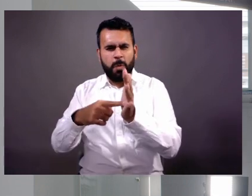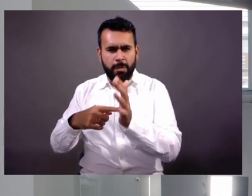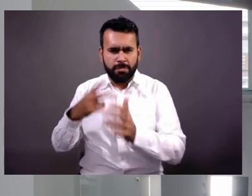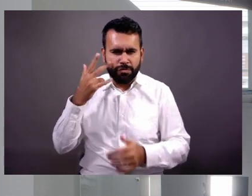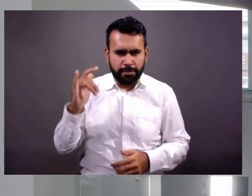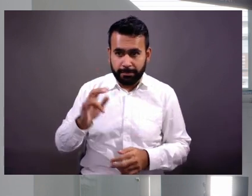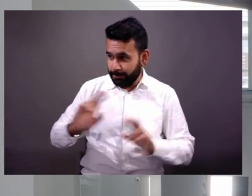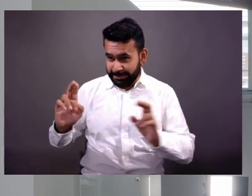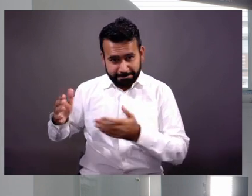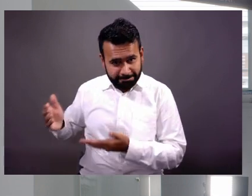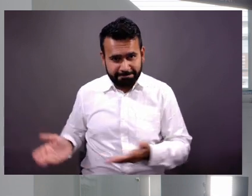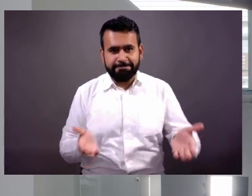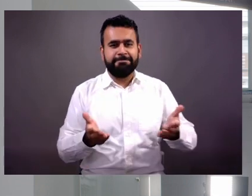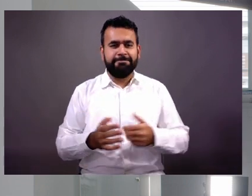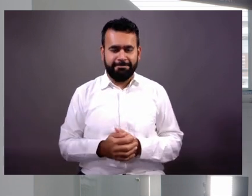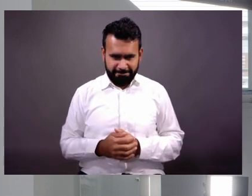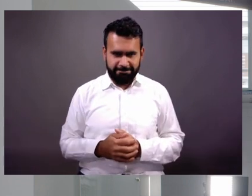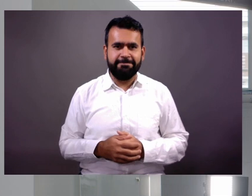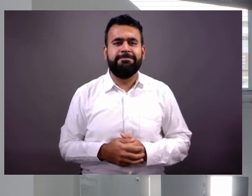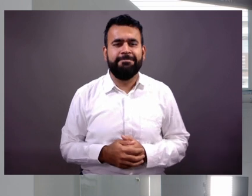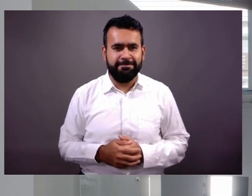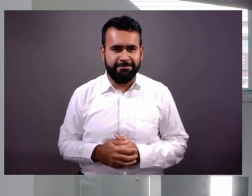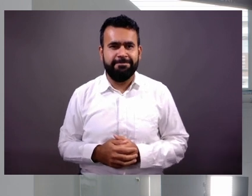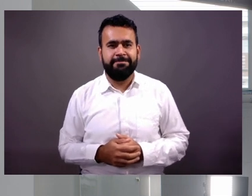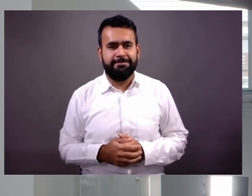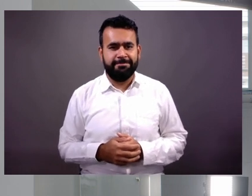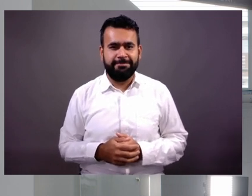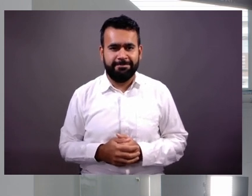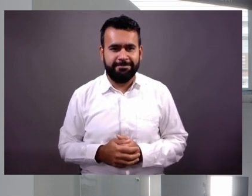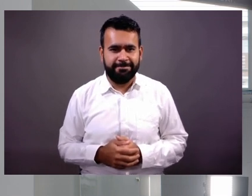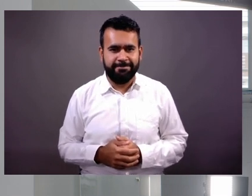direction and adaptation in this move, and then we'll add back in the arms. Harmony.